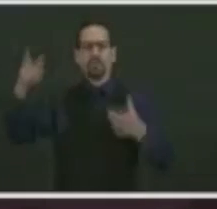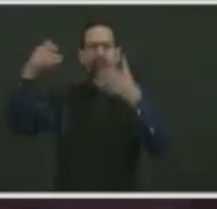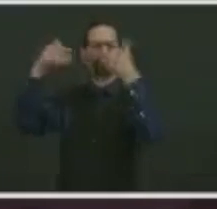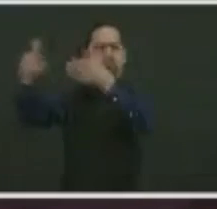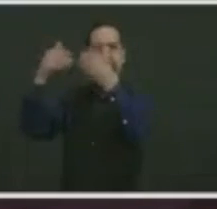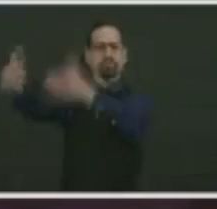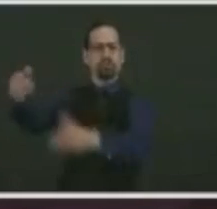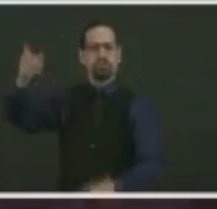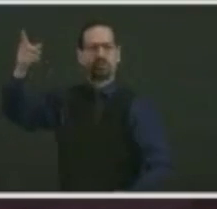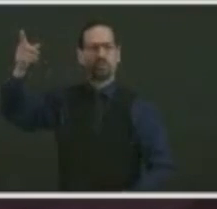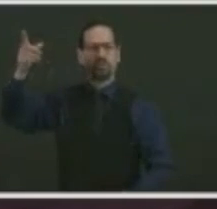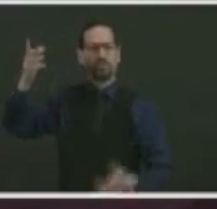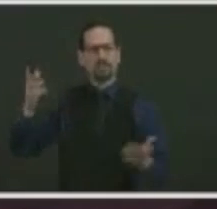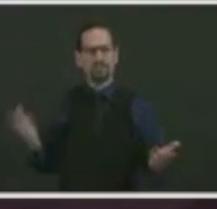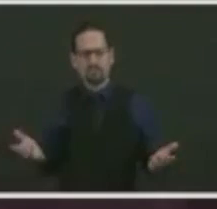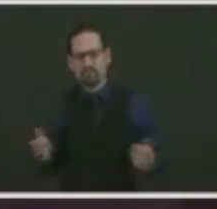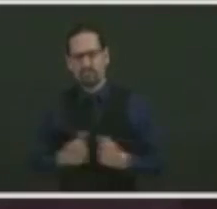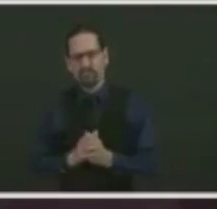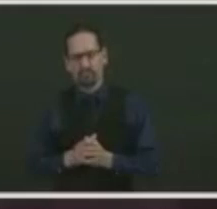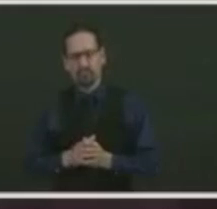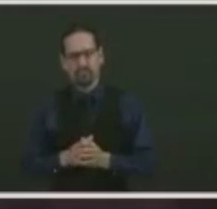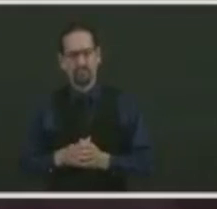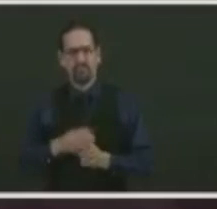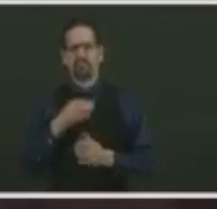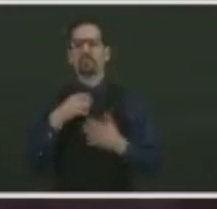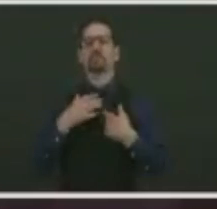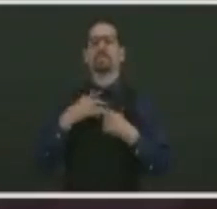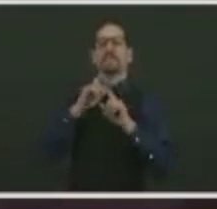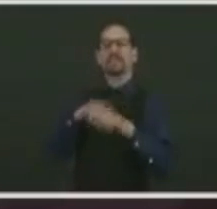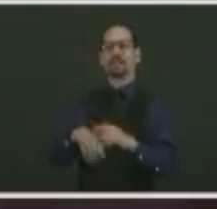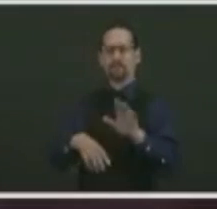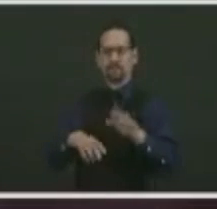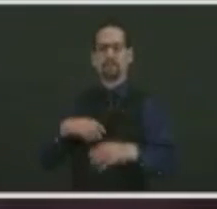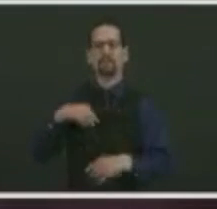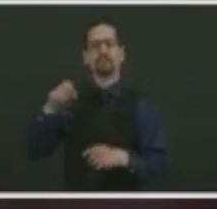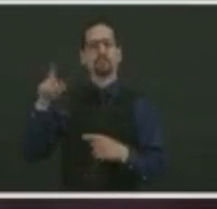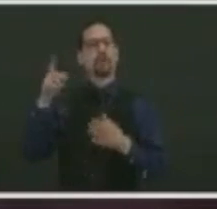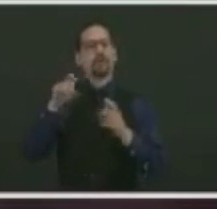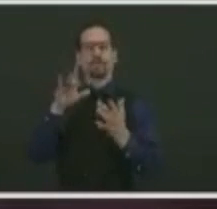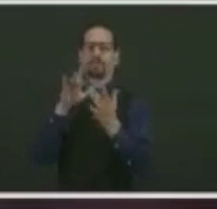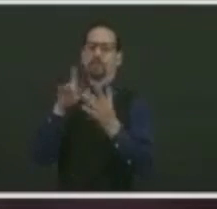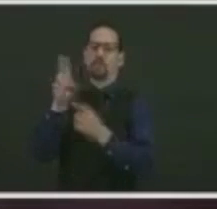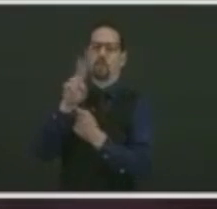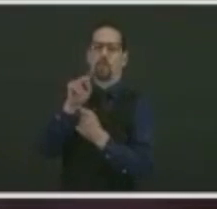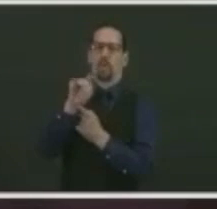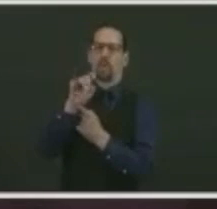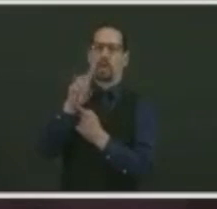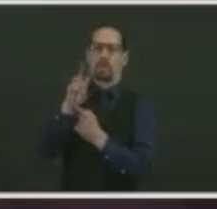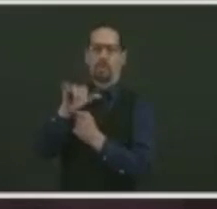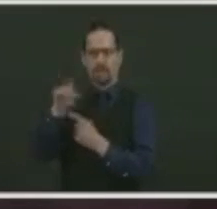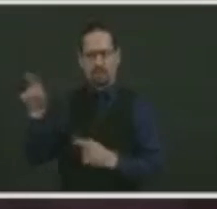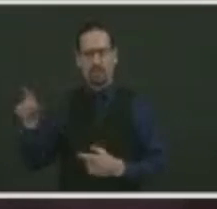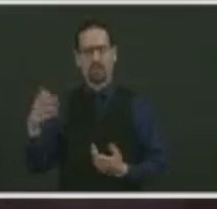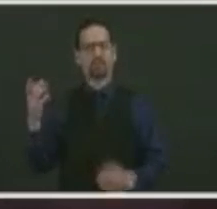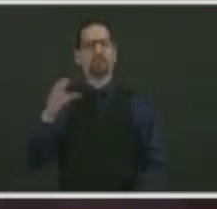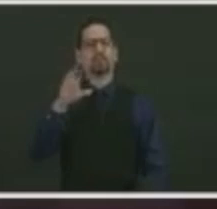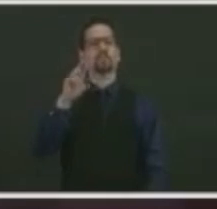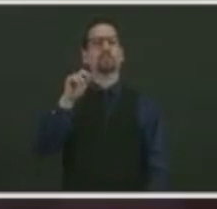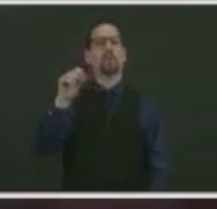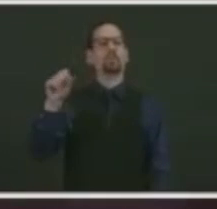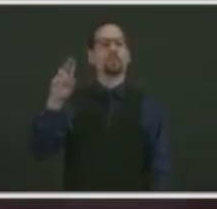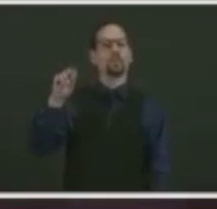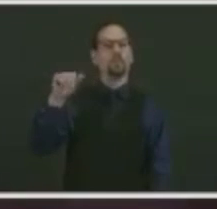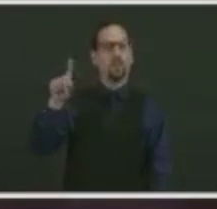with the United Way, with advocates, with Crossroads. If you have folks that you know want to be at the table, then let us